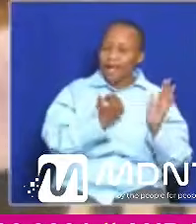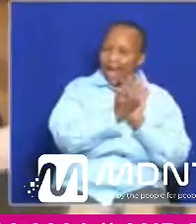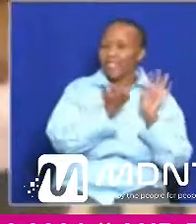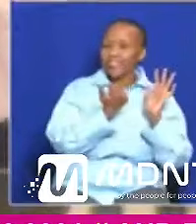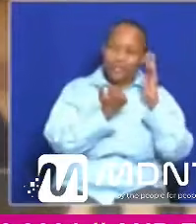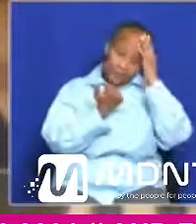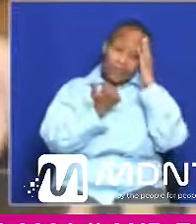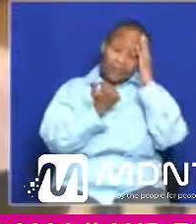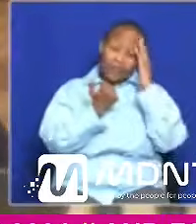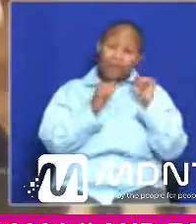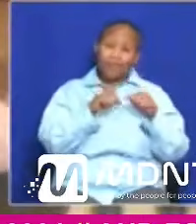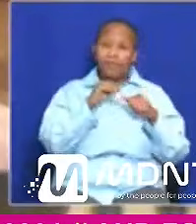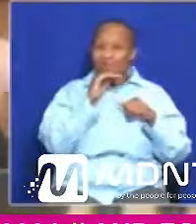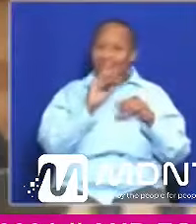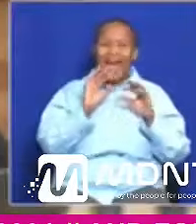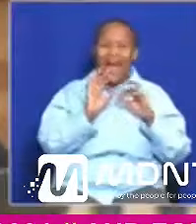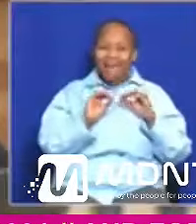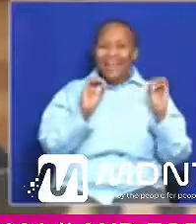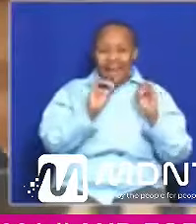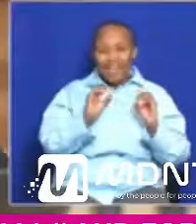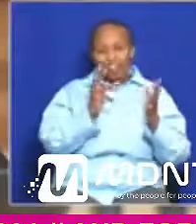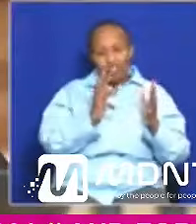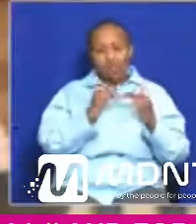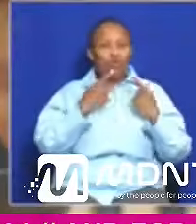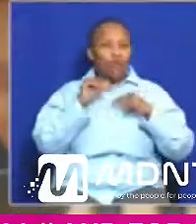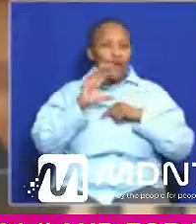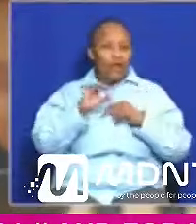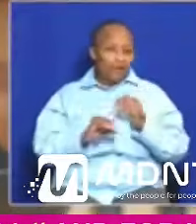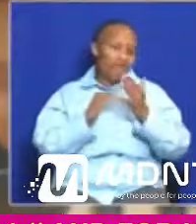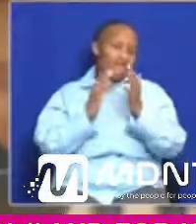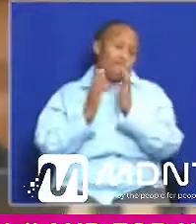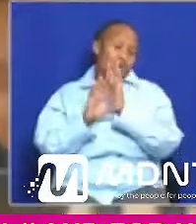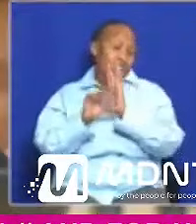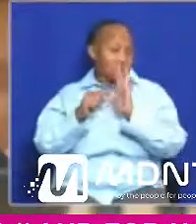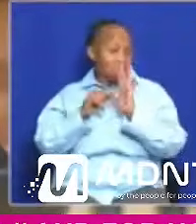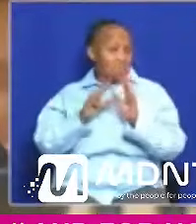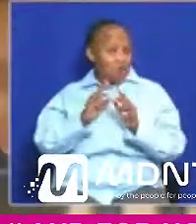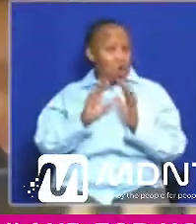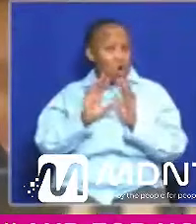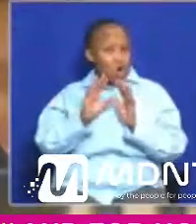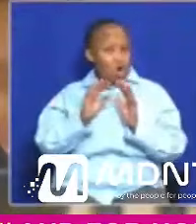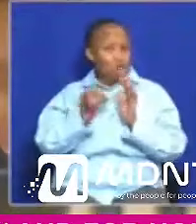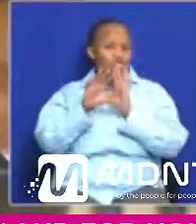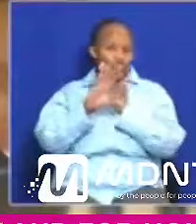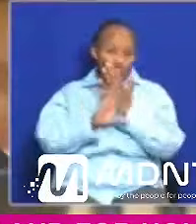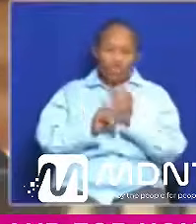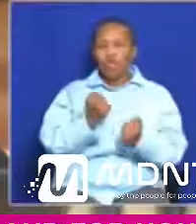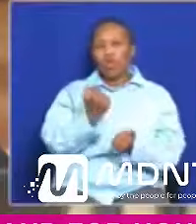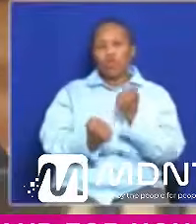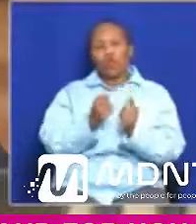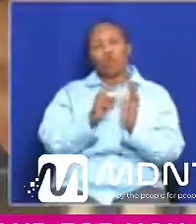been time and time ruled by the Constitutional Court to be the superior law of the